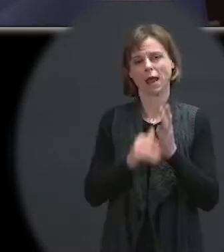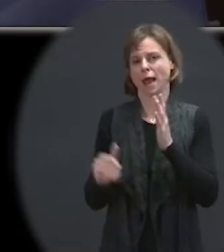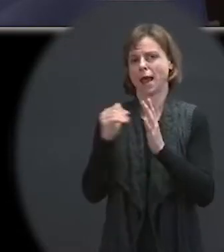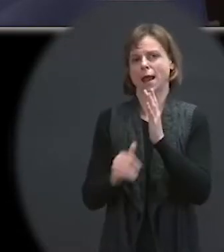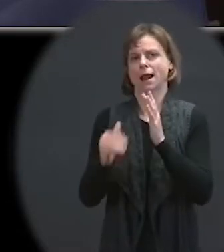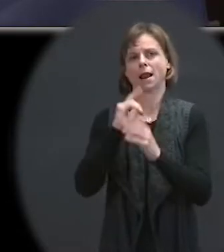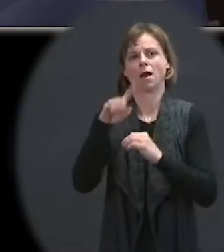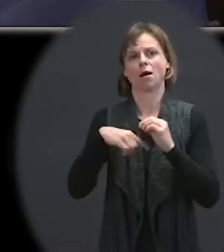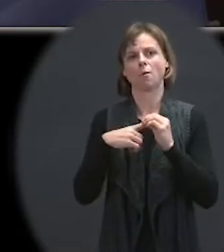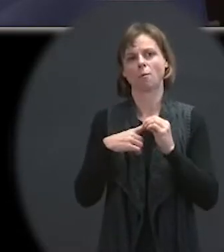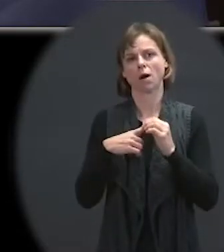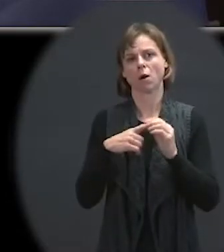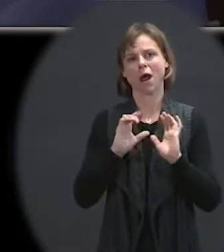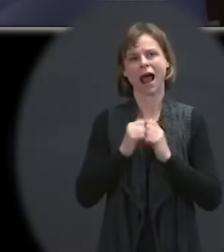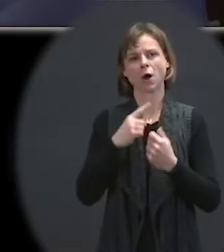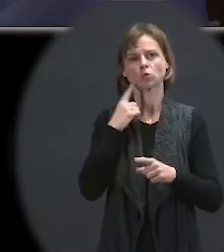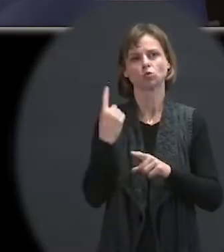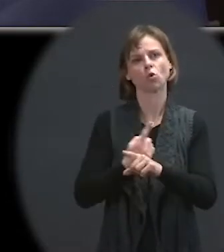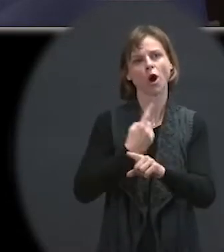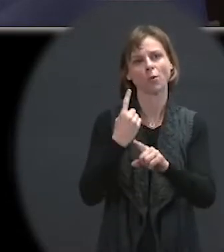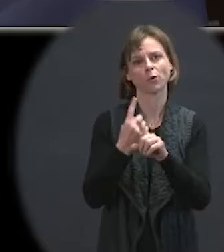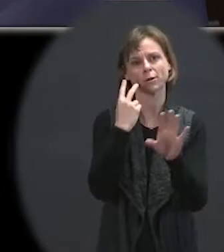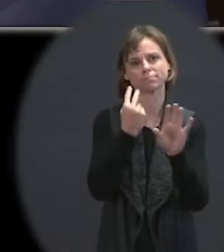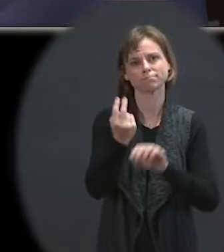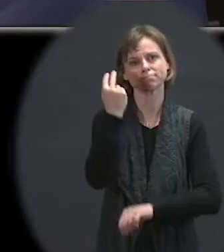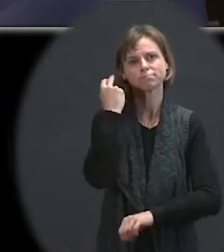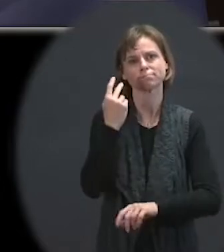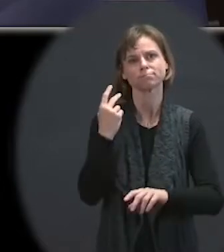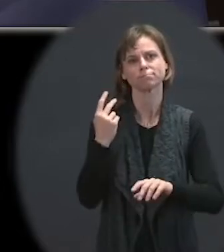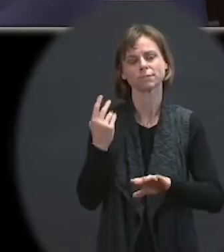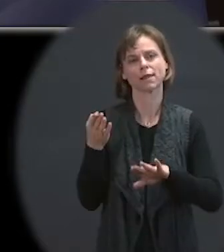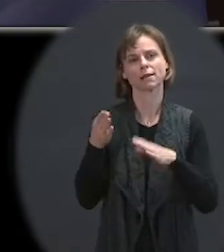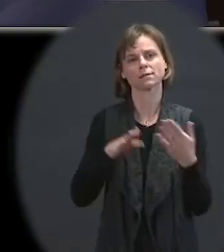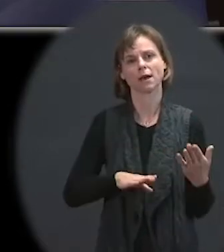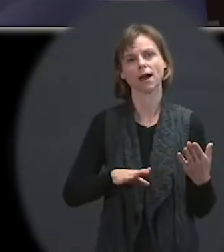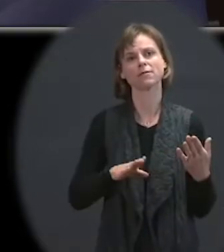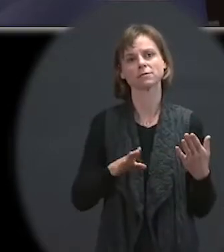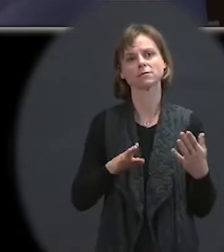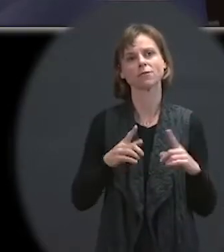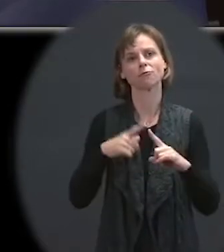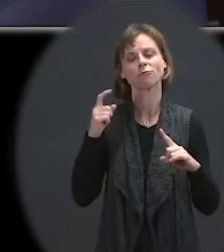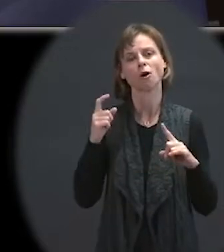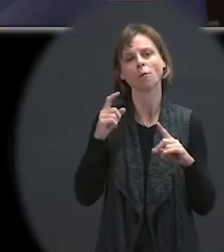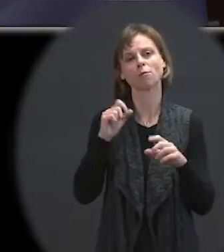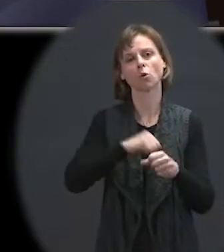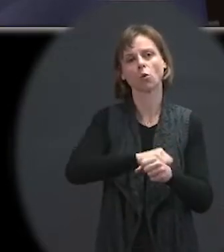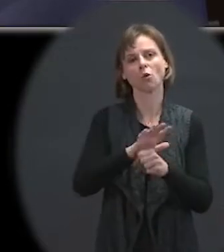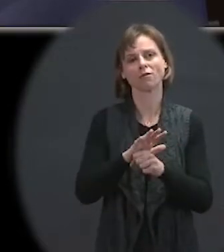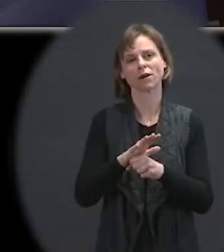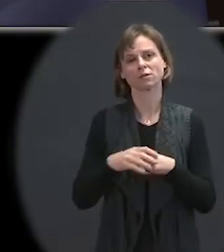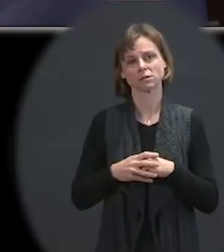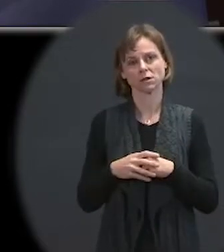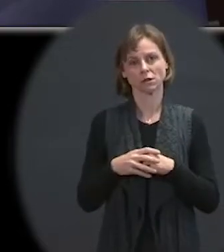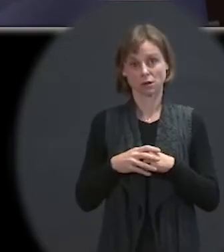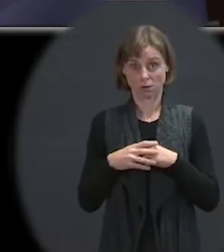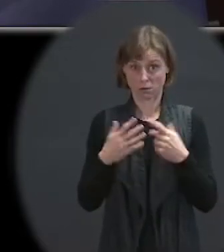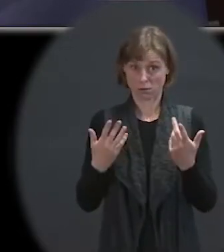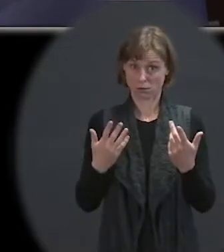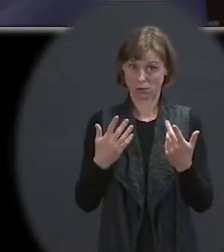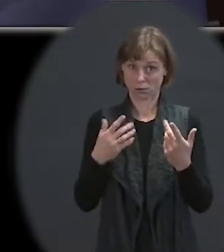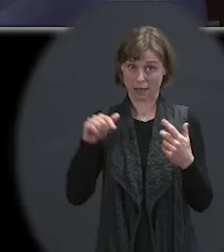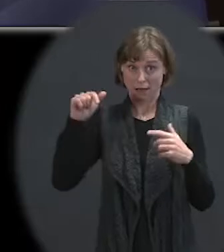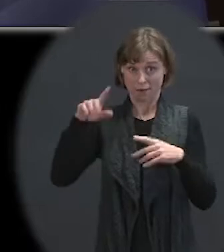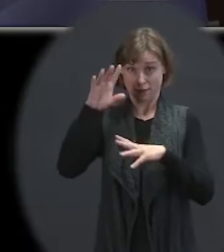should properly memorialize the deaths from the coronavirus. After last night's service, has this administration given any more